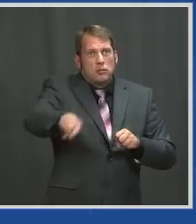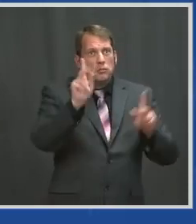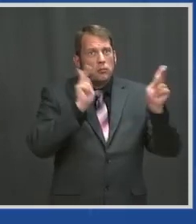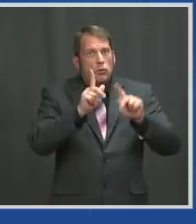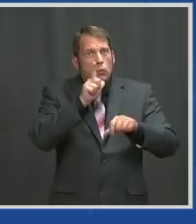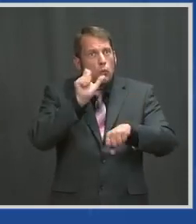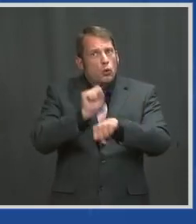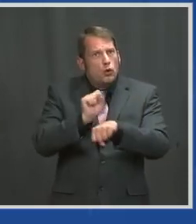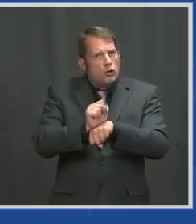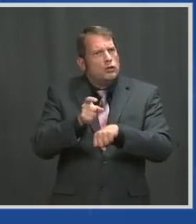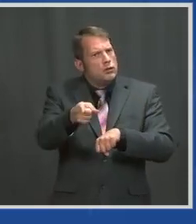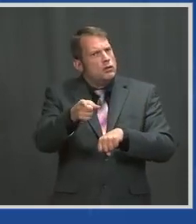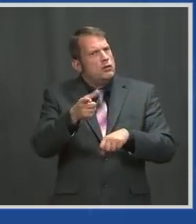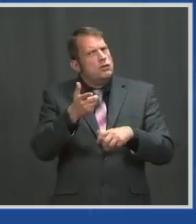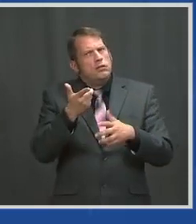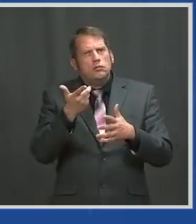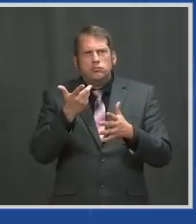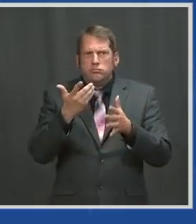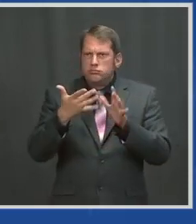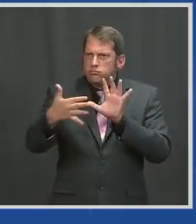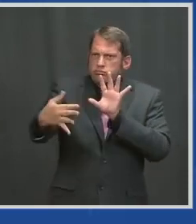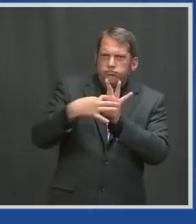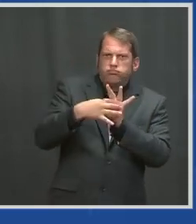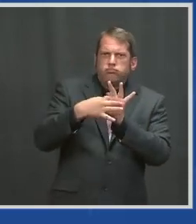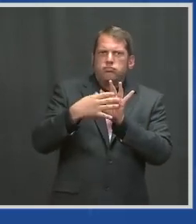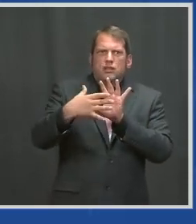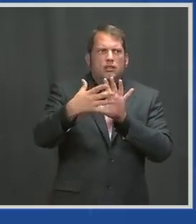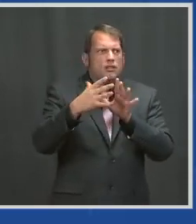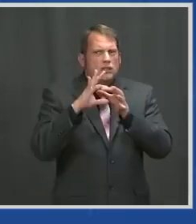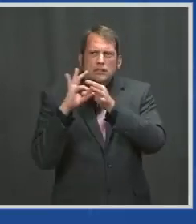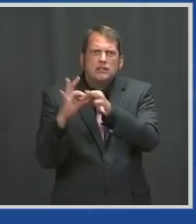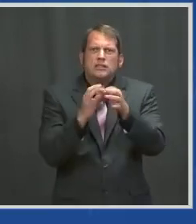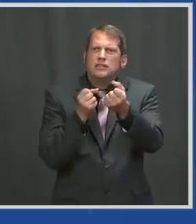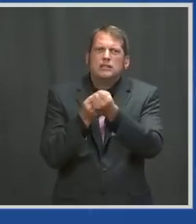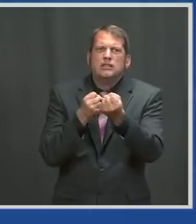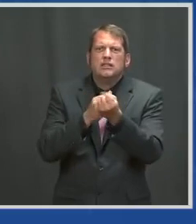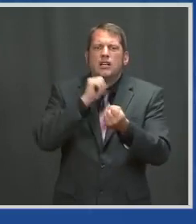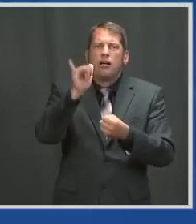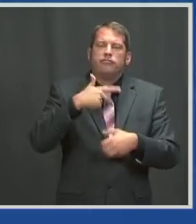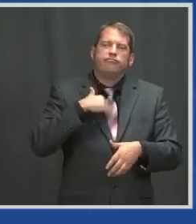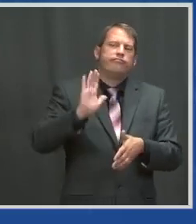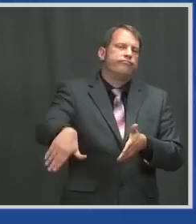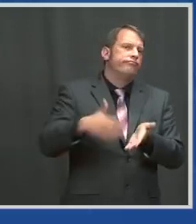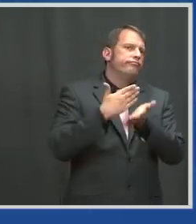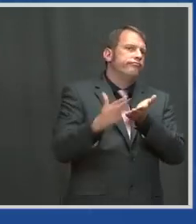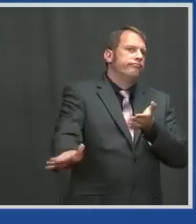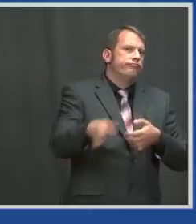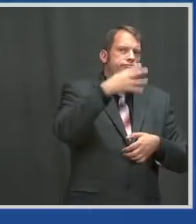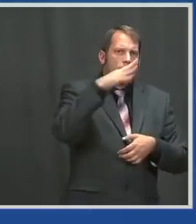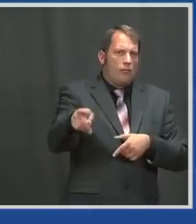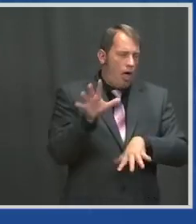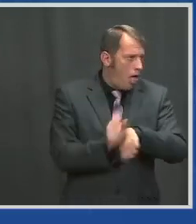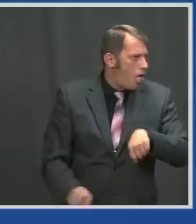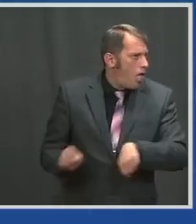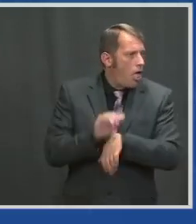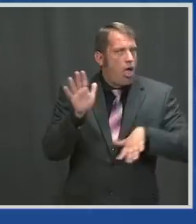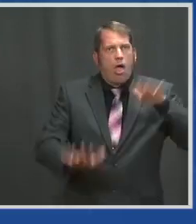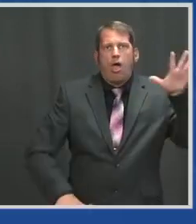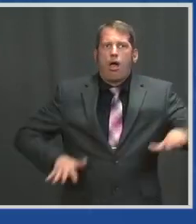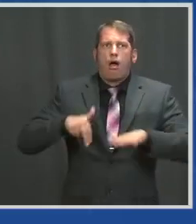out in the cold. They're going to get a share of the benefits of a rising economy. It's been a long time since that